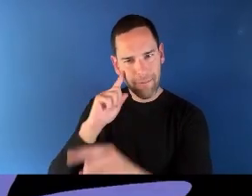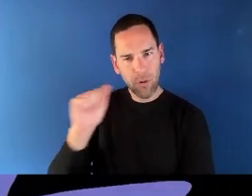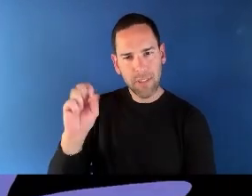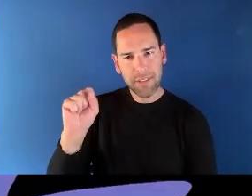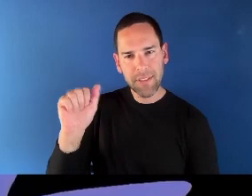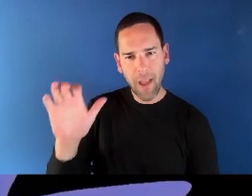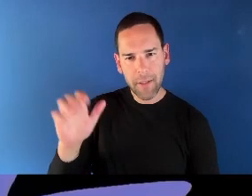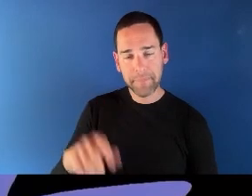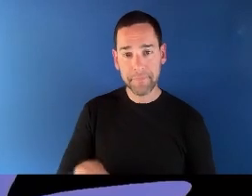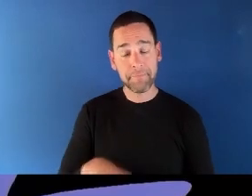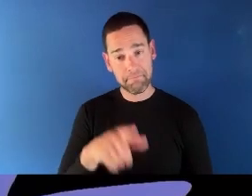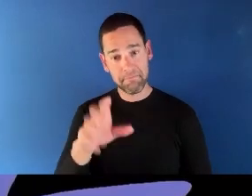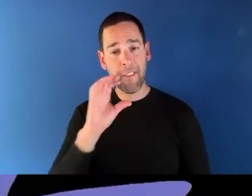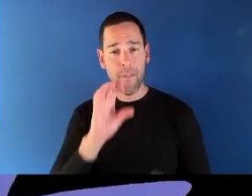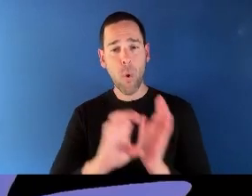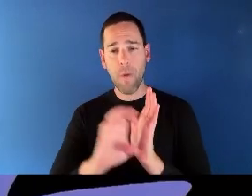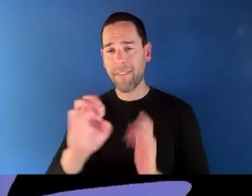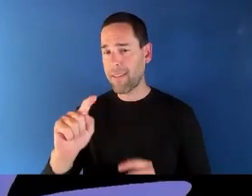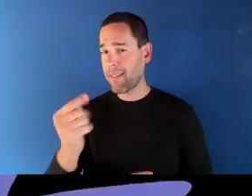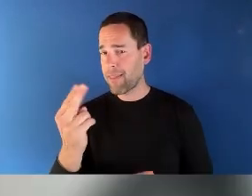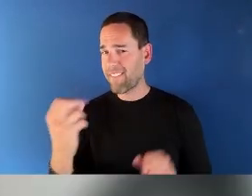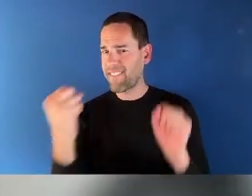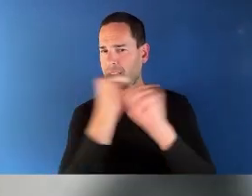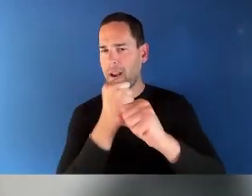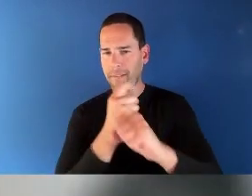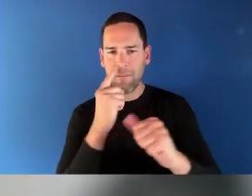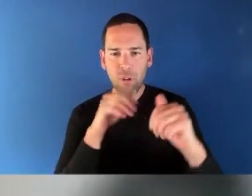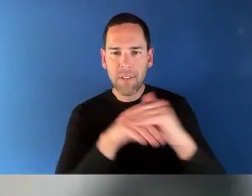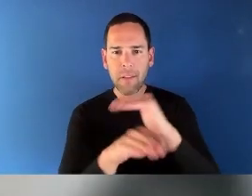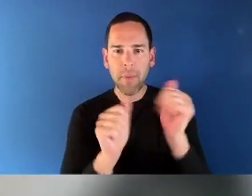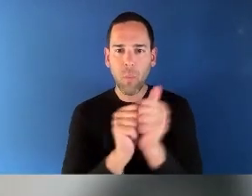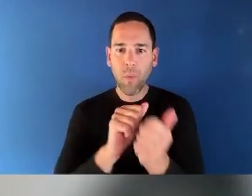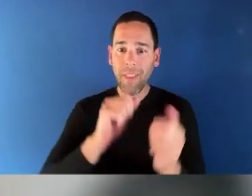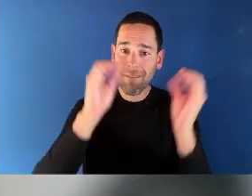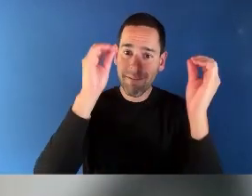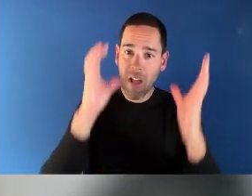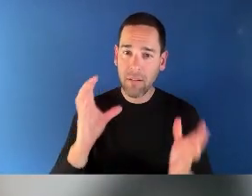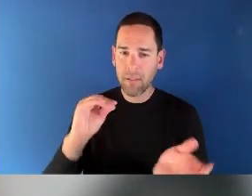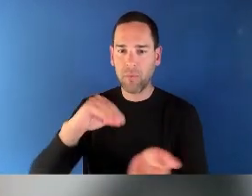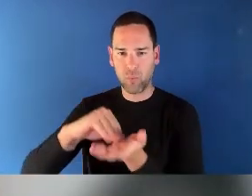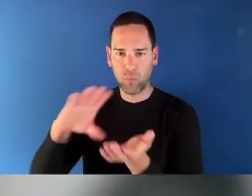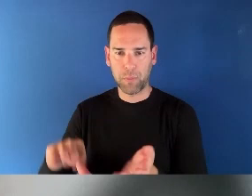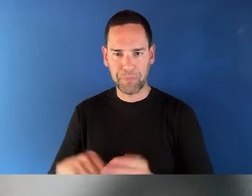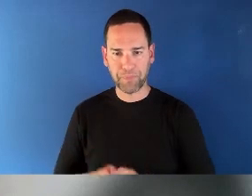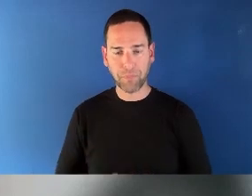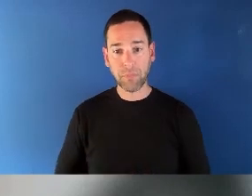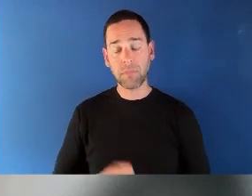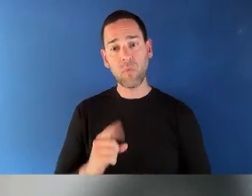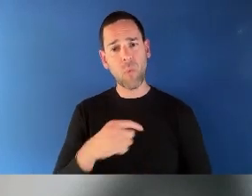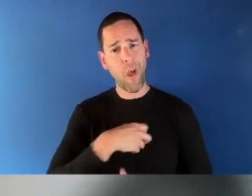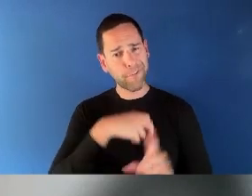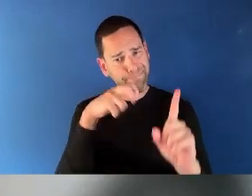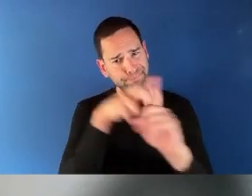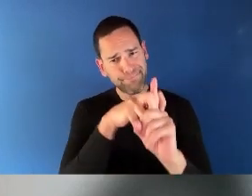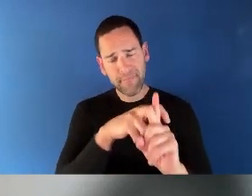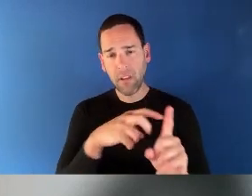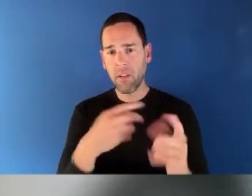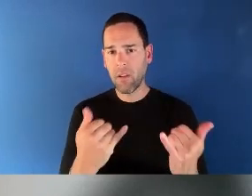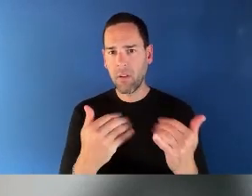with faculty and students. So I talked to the incoming student body president